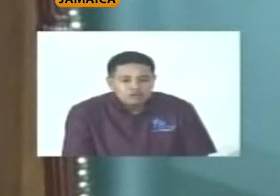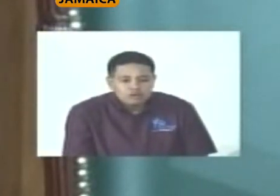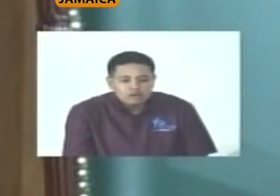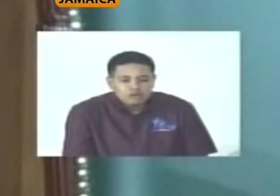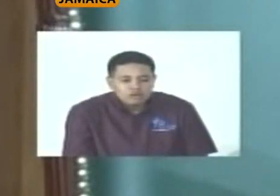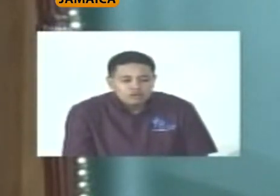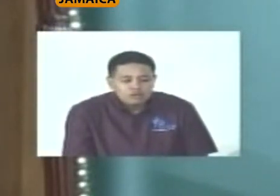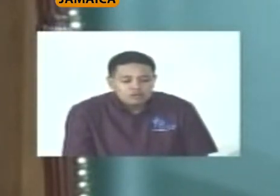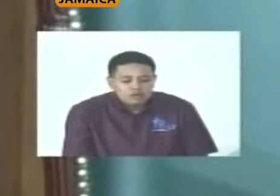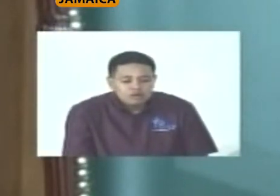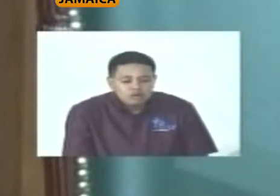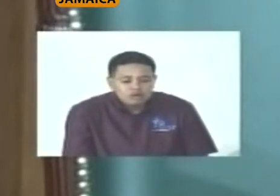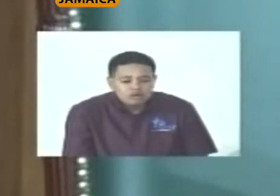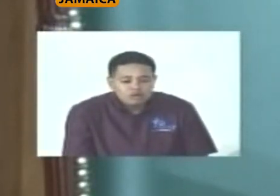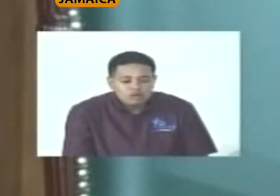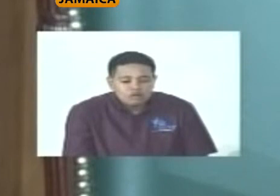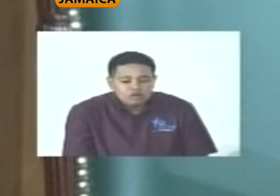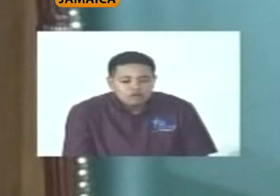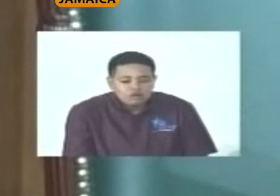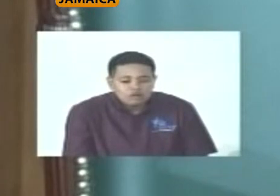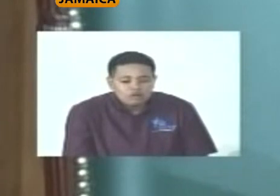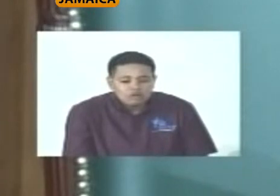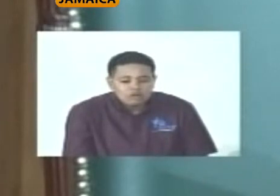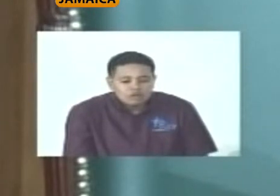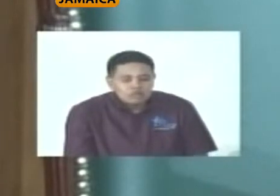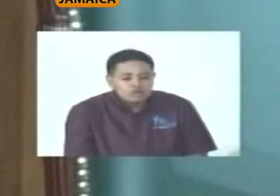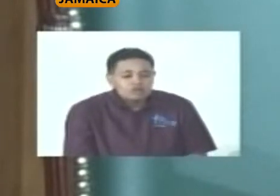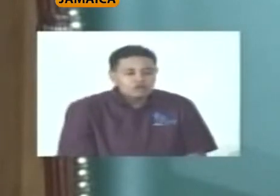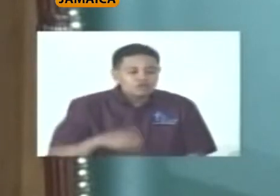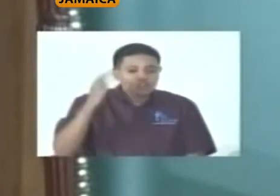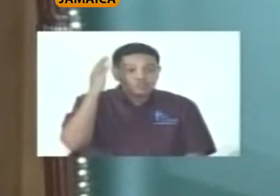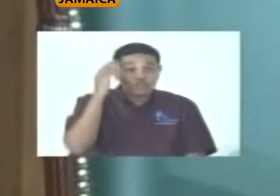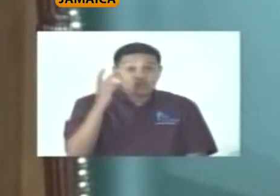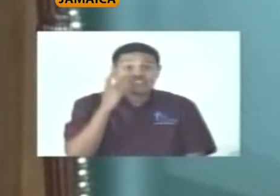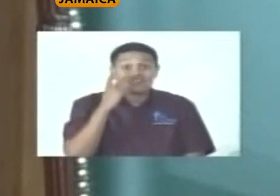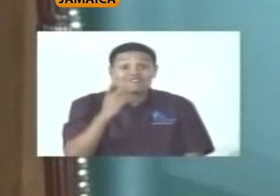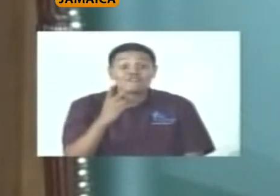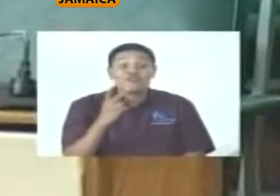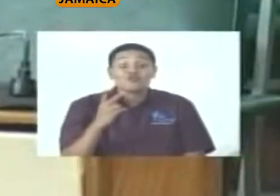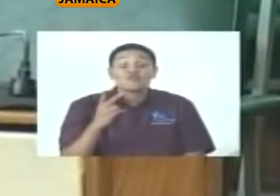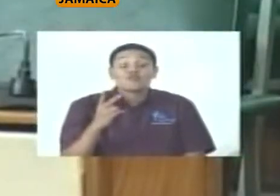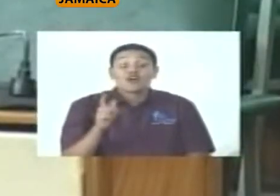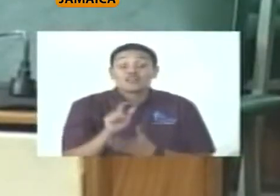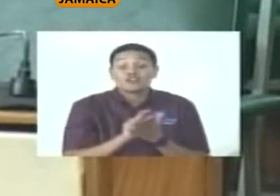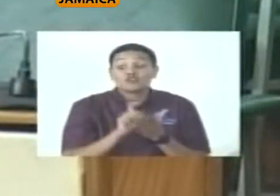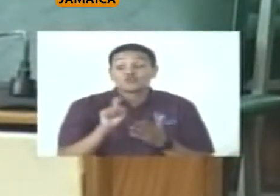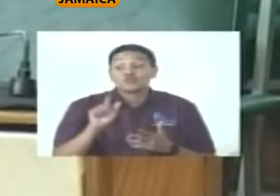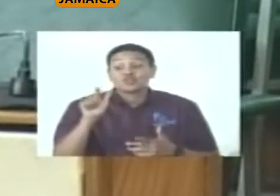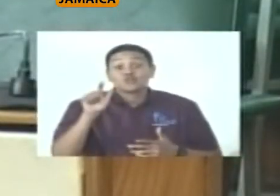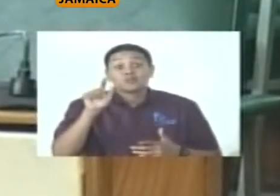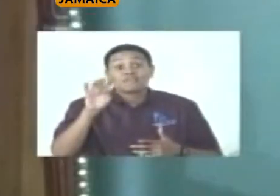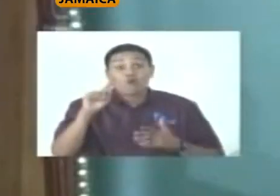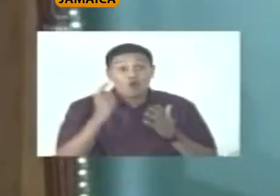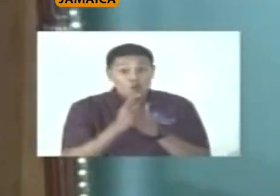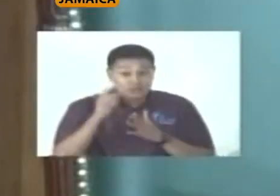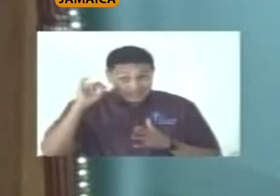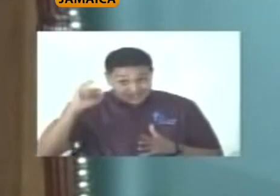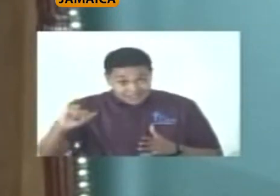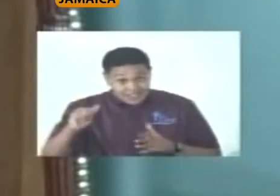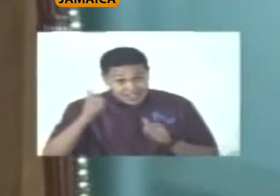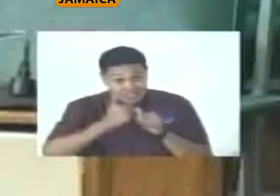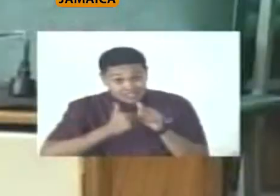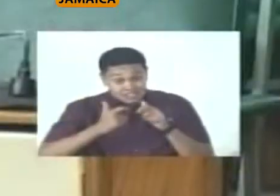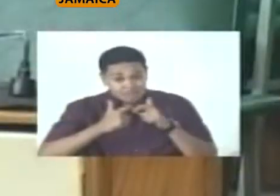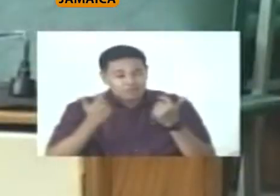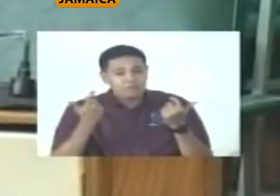should be based 24/7 at each and every one of the major squads. And it's a view that I support, good, Mr. Thank President. You. Thank you.